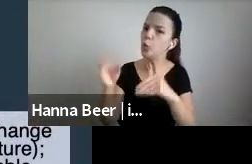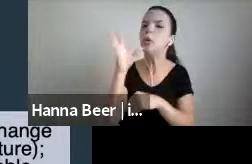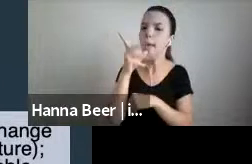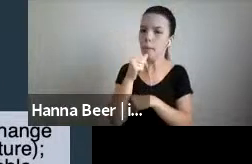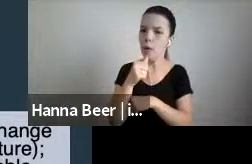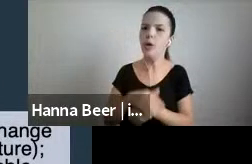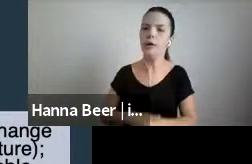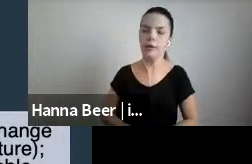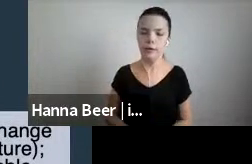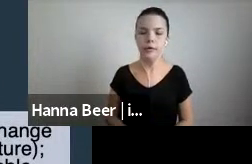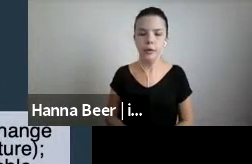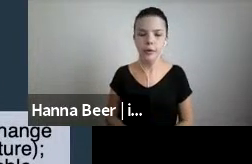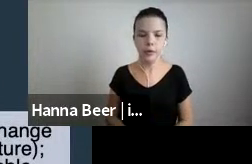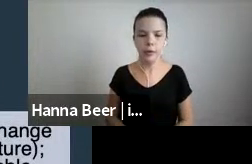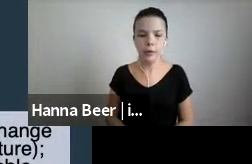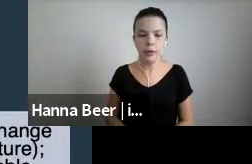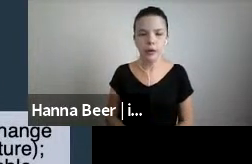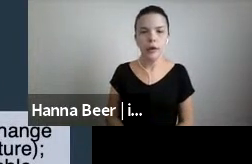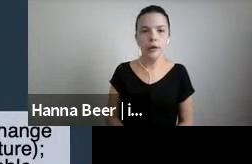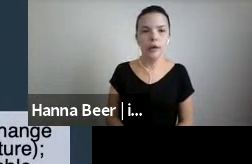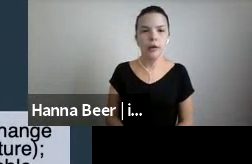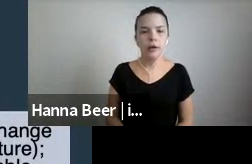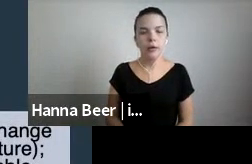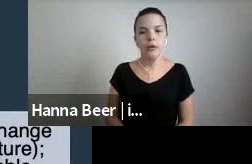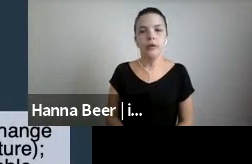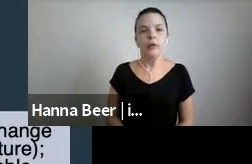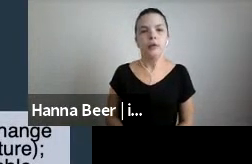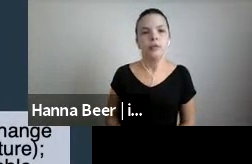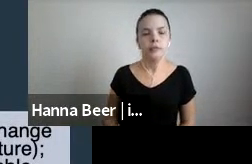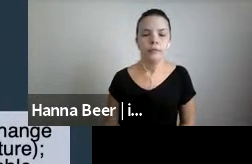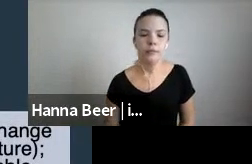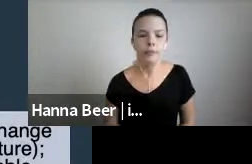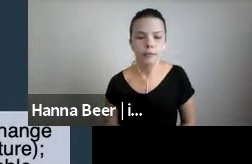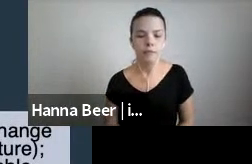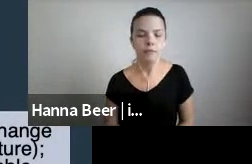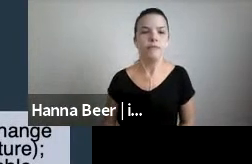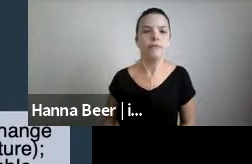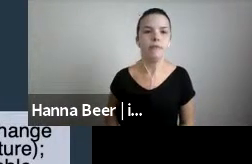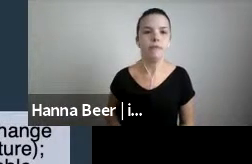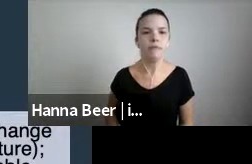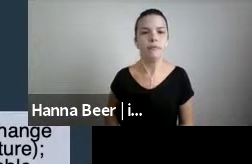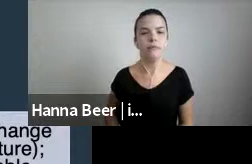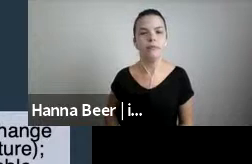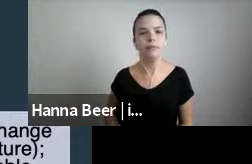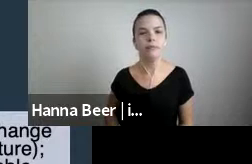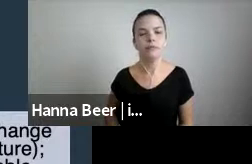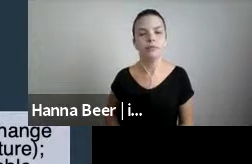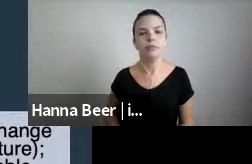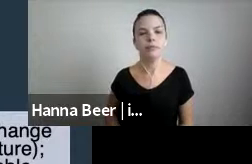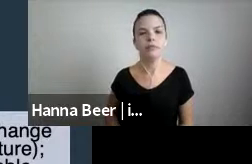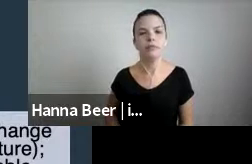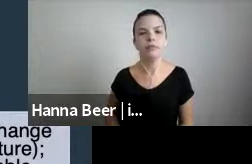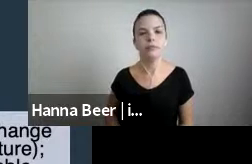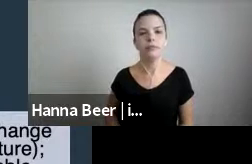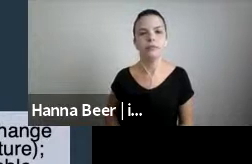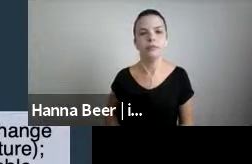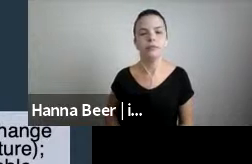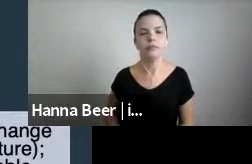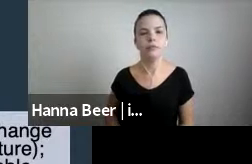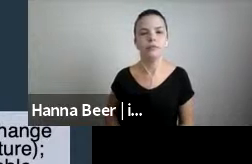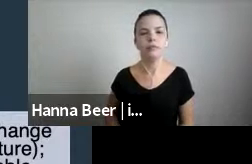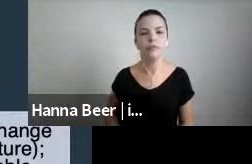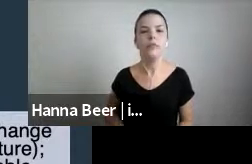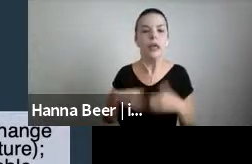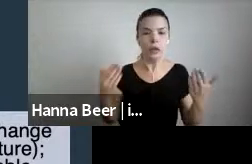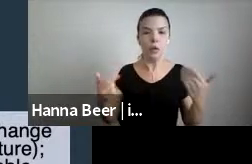So I know that many of us resist looking at this in a cost-benefit scenario, but I think this